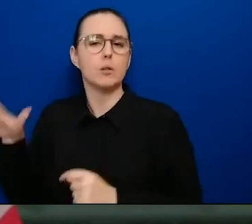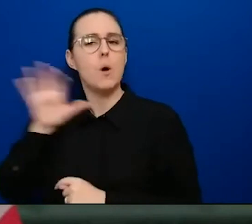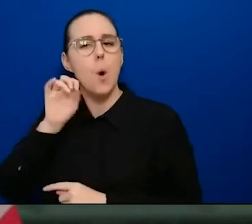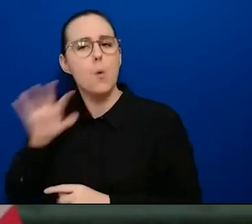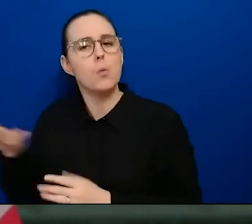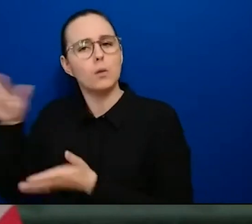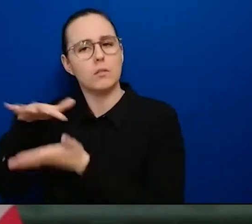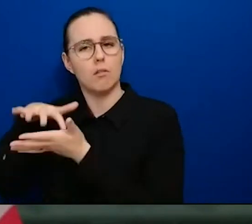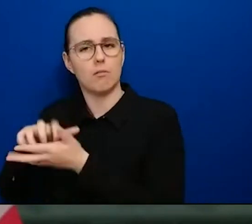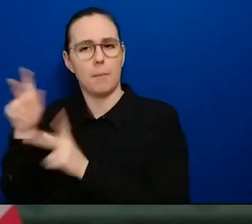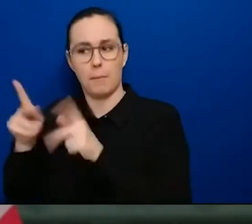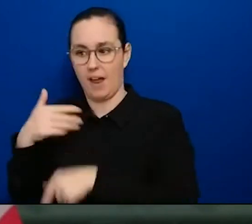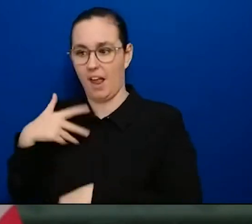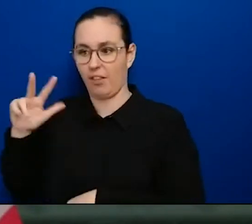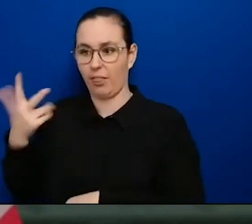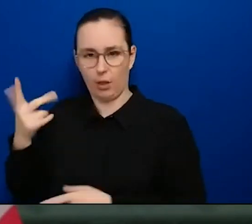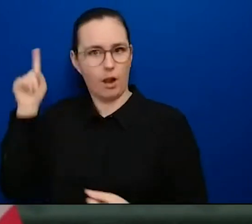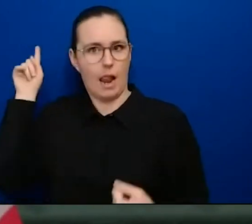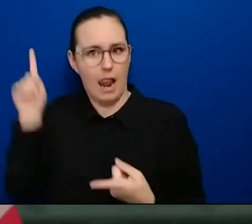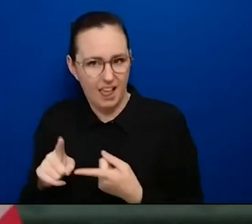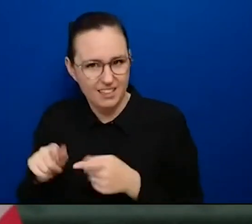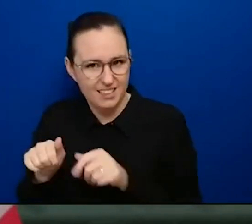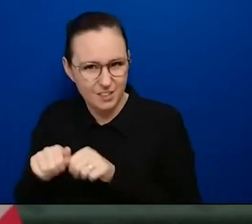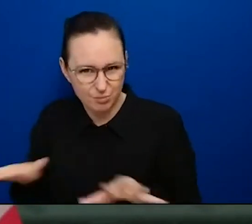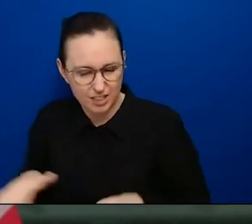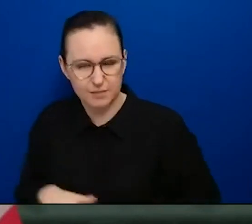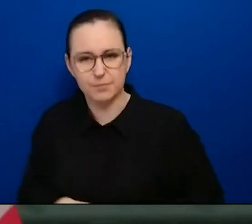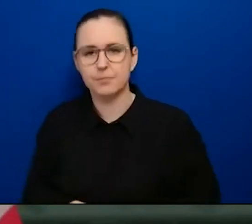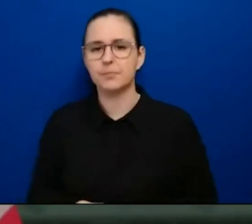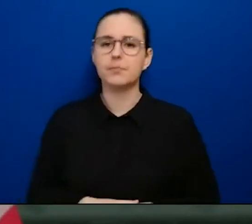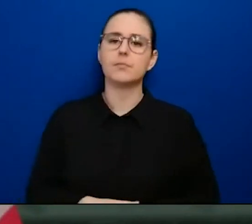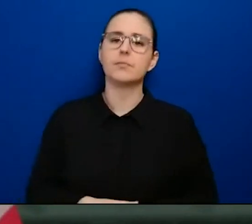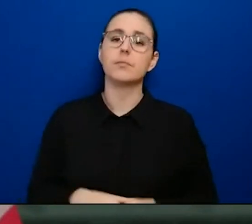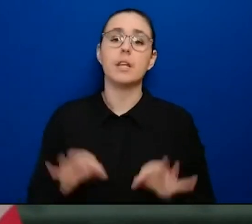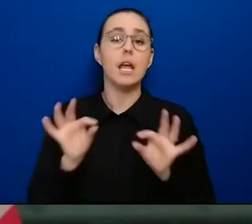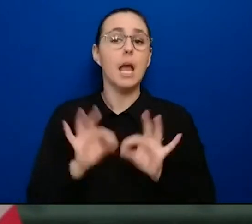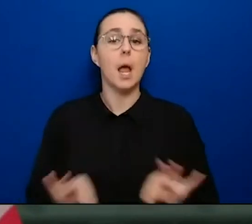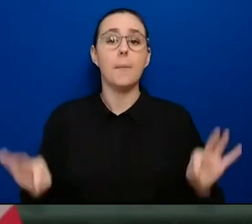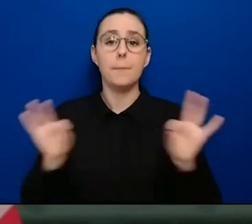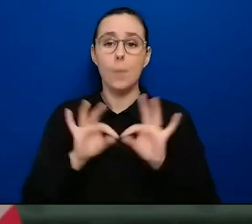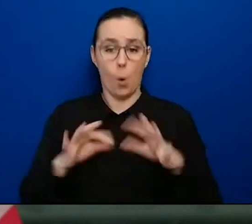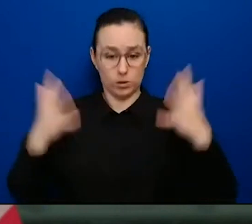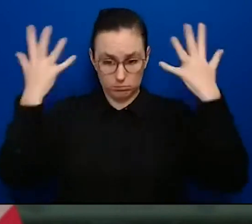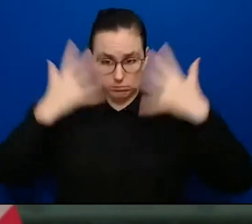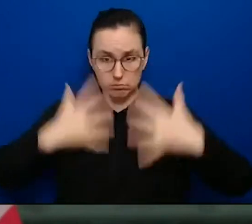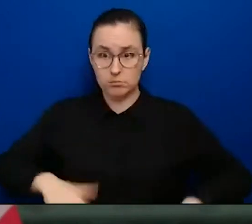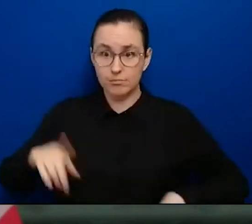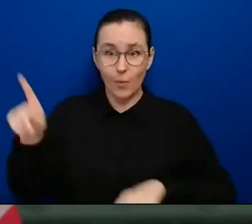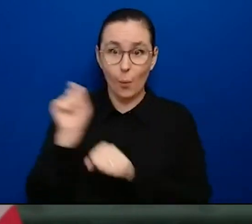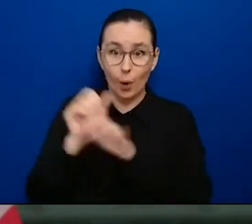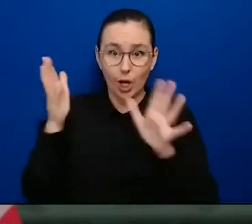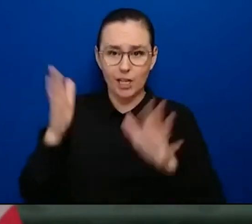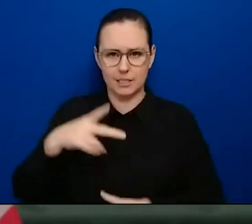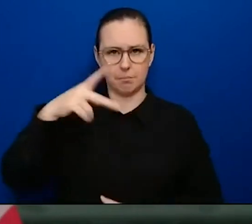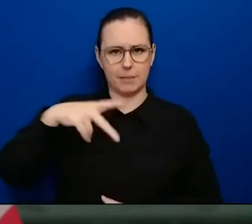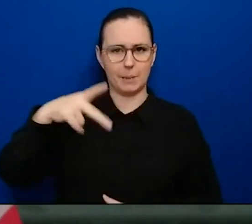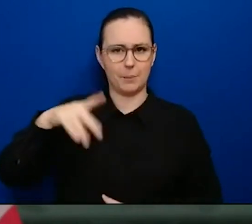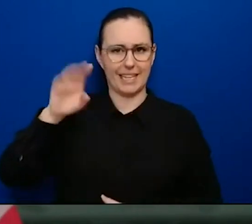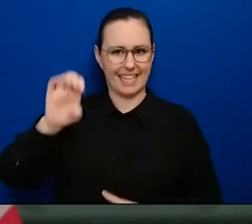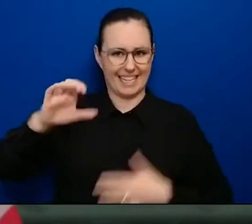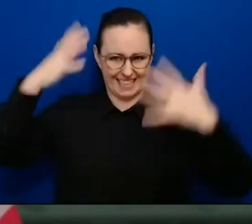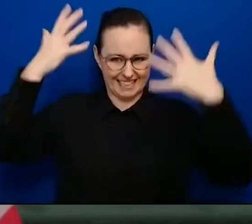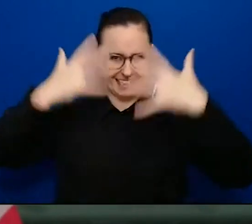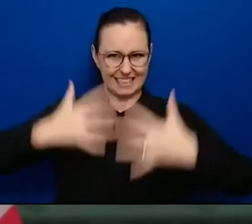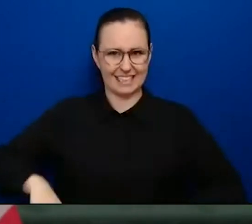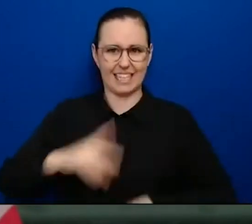course, are paying attention to personal protective equipment. That's why we do require people to wear masks at all times in the hospital,